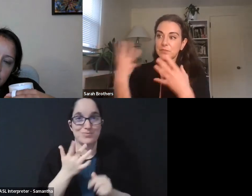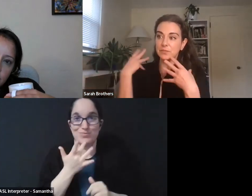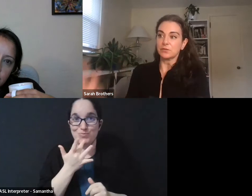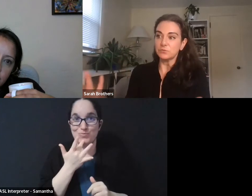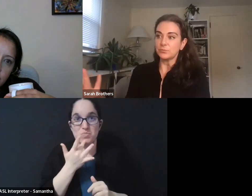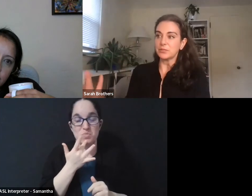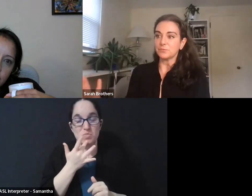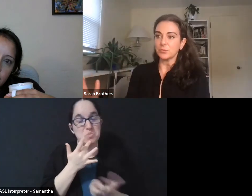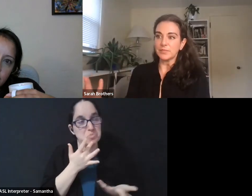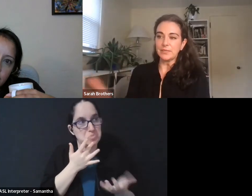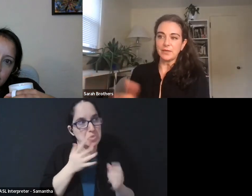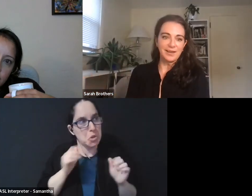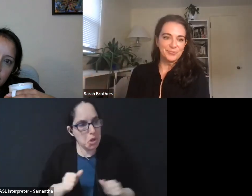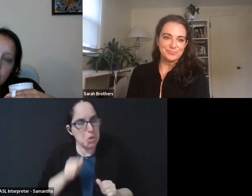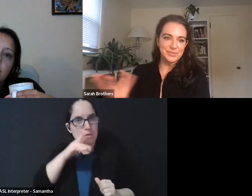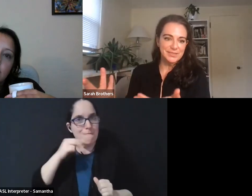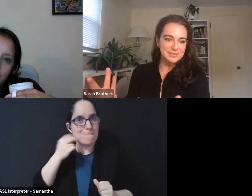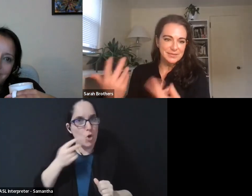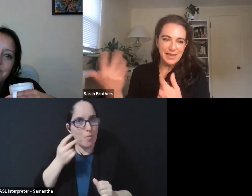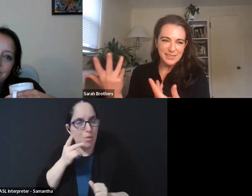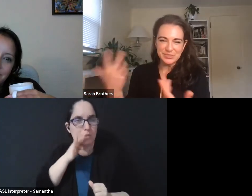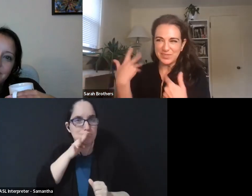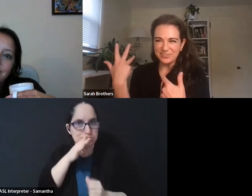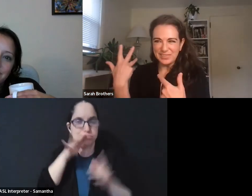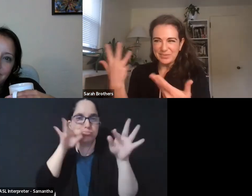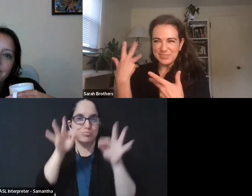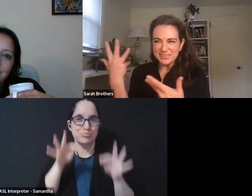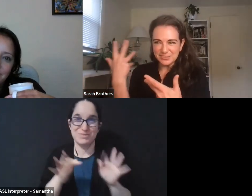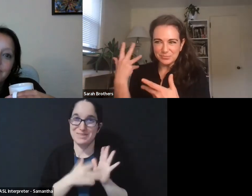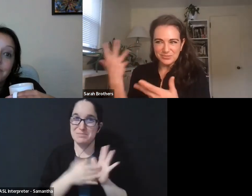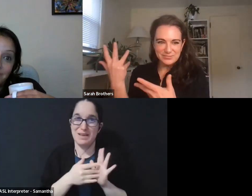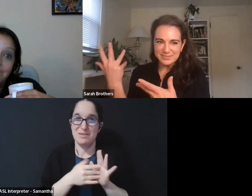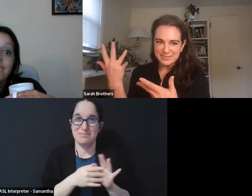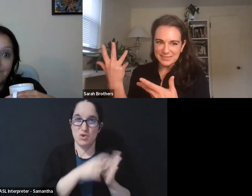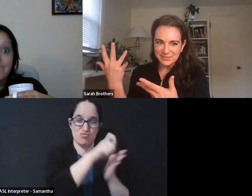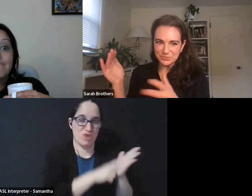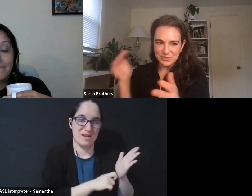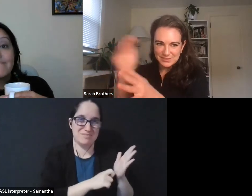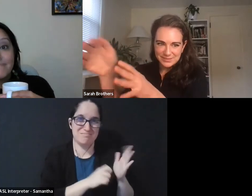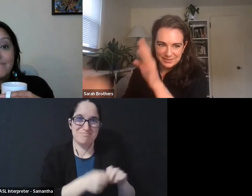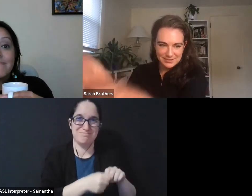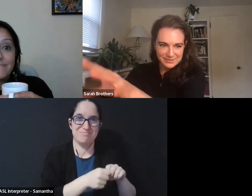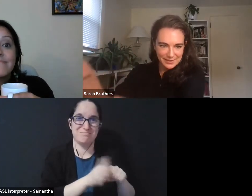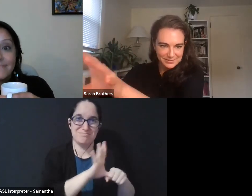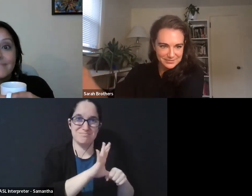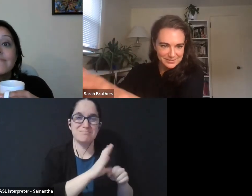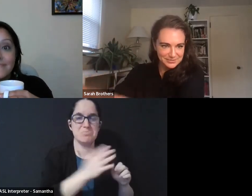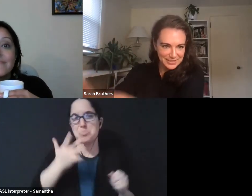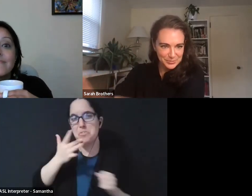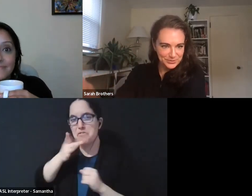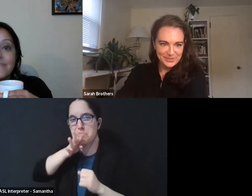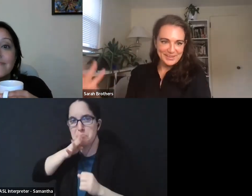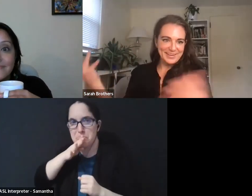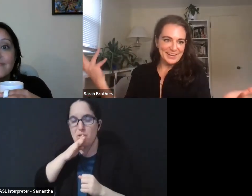really gifted at contributing verbally, because academics, we have particular proclivities and skills. We want to just kind of sit in silence